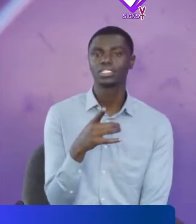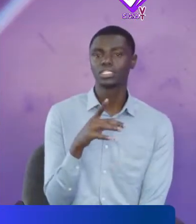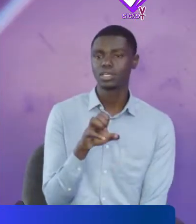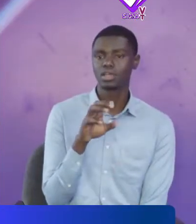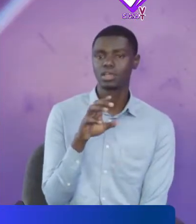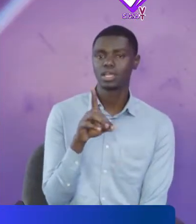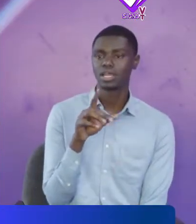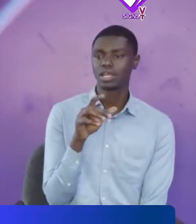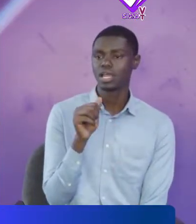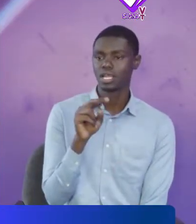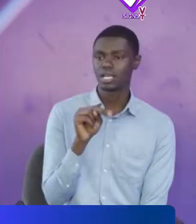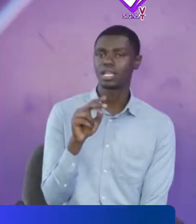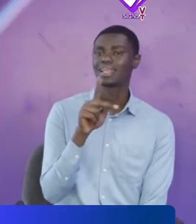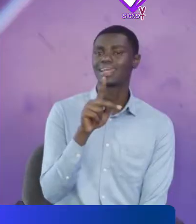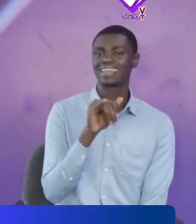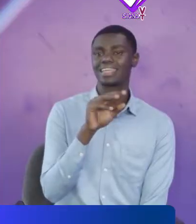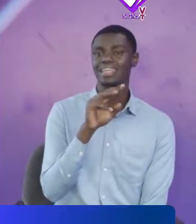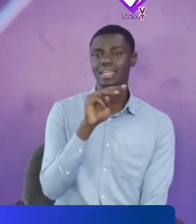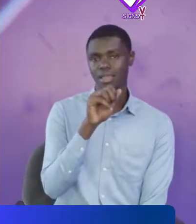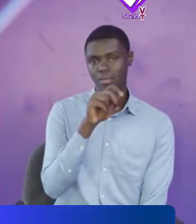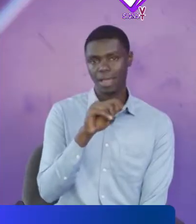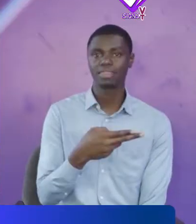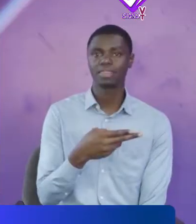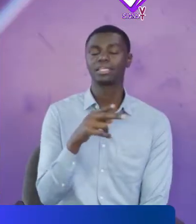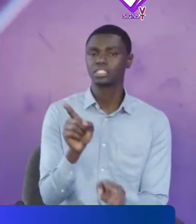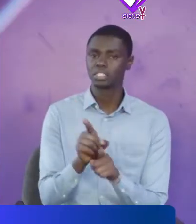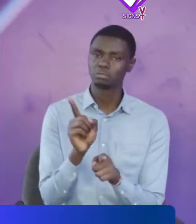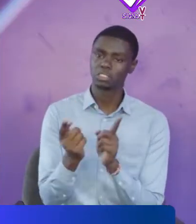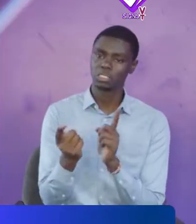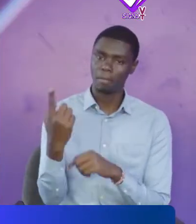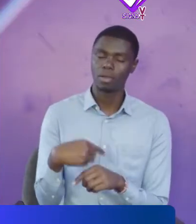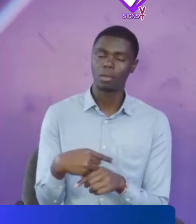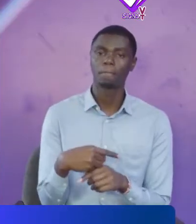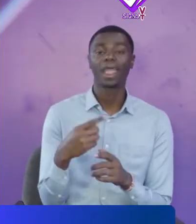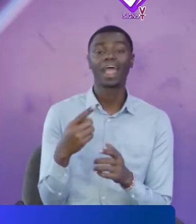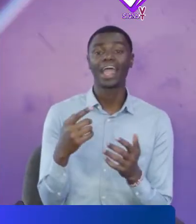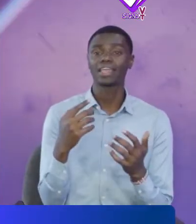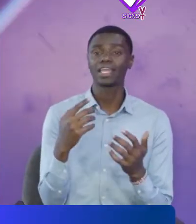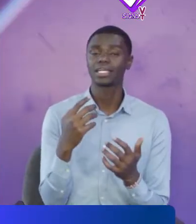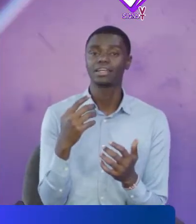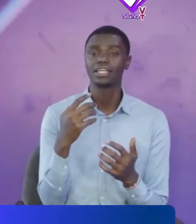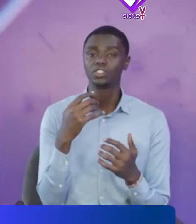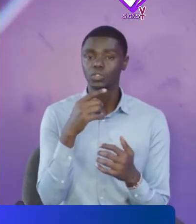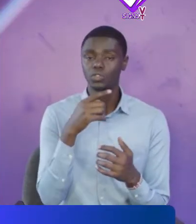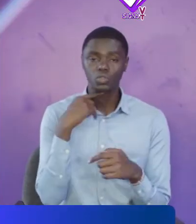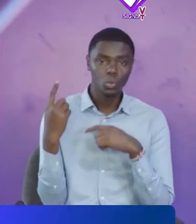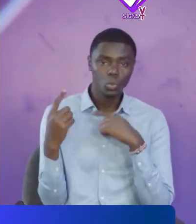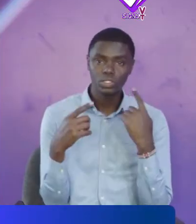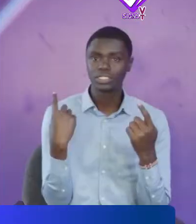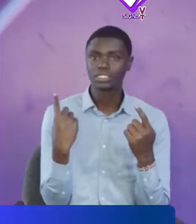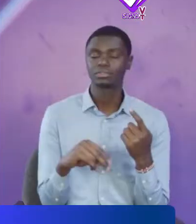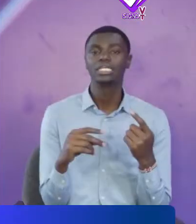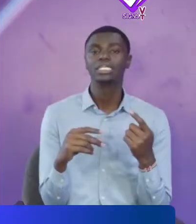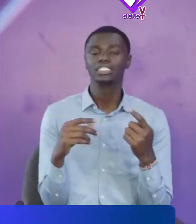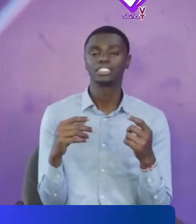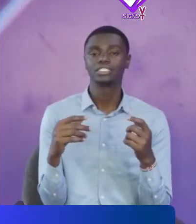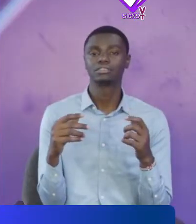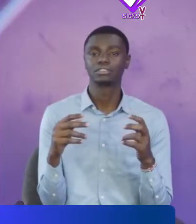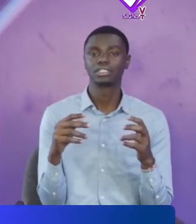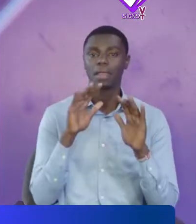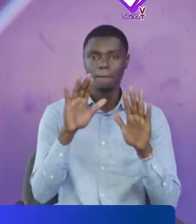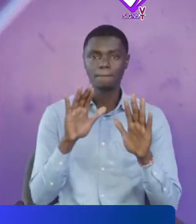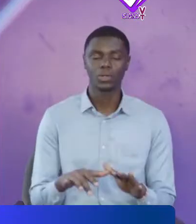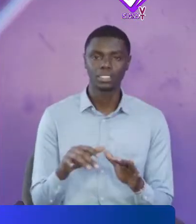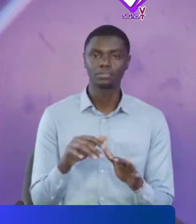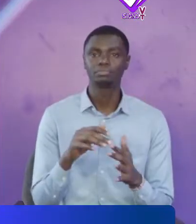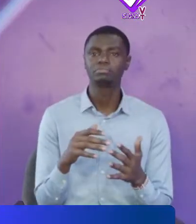And so that was interesting one. Actually, humor is important in this world because sometimes life is, you shouldn't take life too serious. Yeah. No one gets